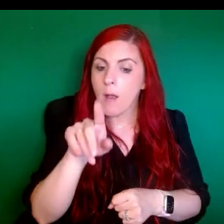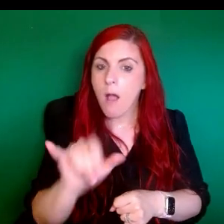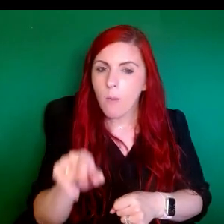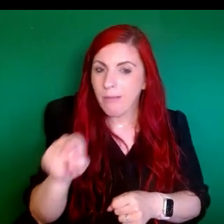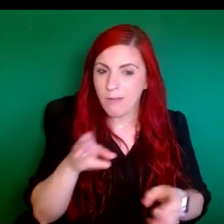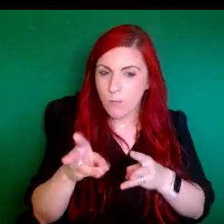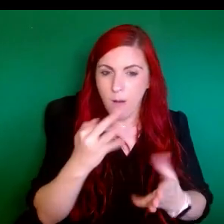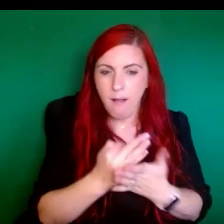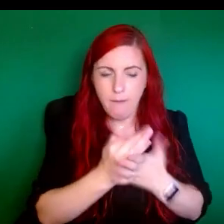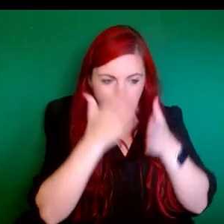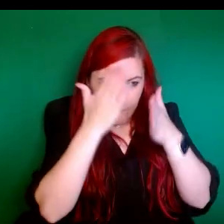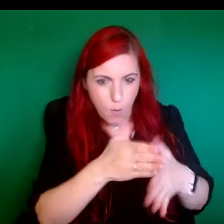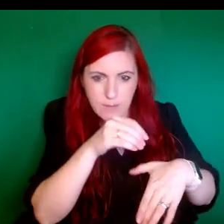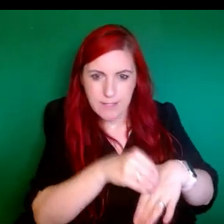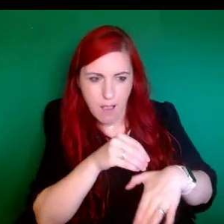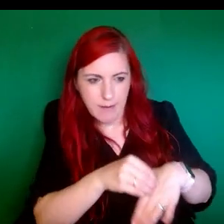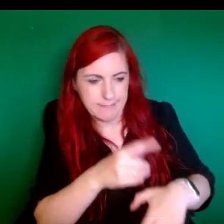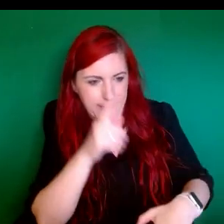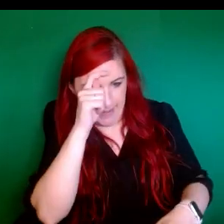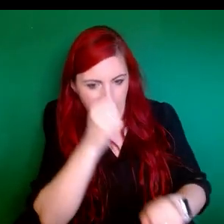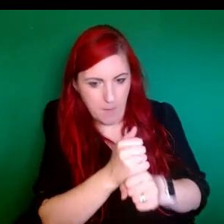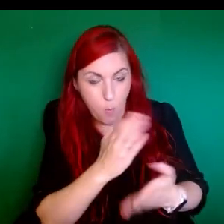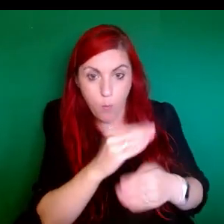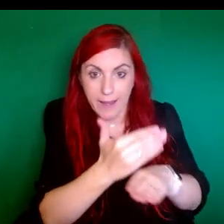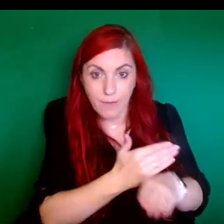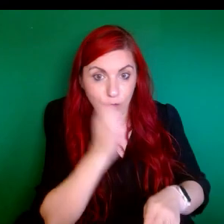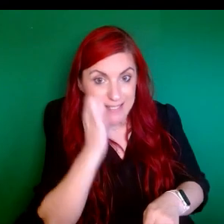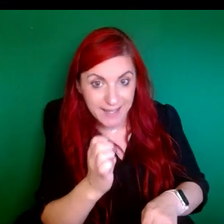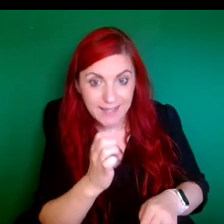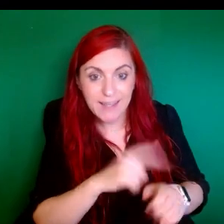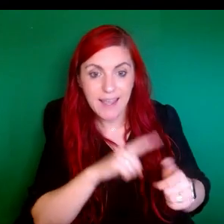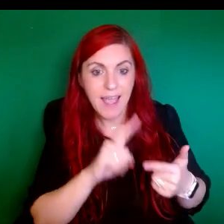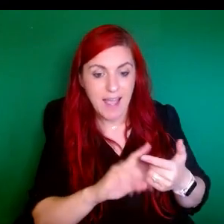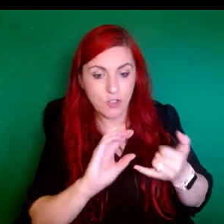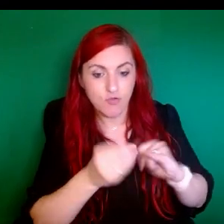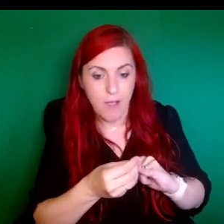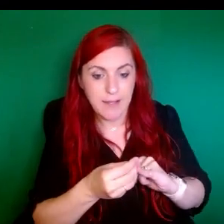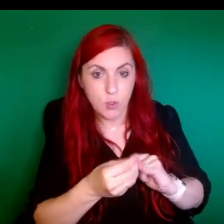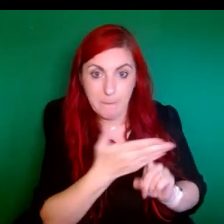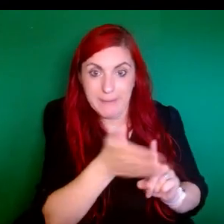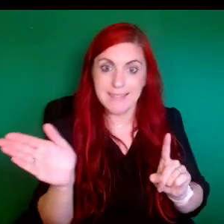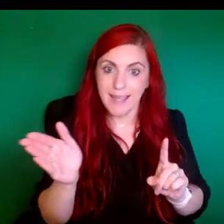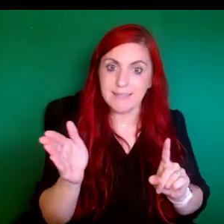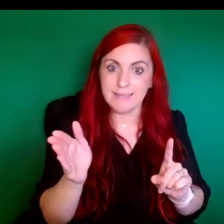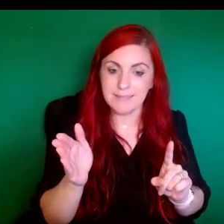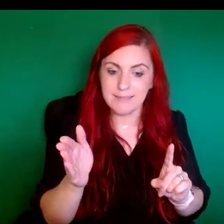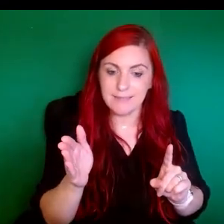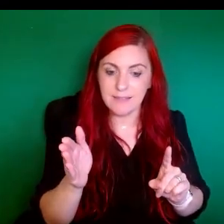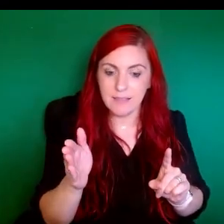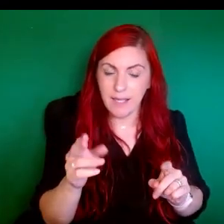what is foreseeable and taking action to address and mitigate this. Could you give me an example of what prevention looks like in your